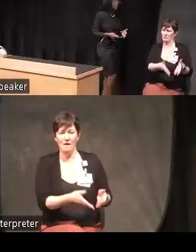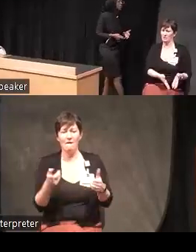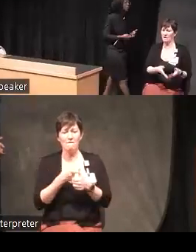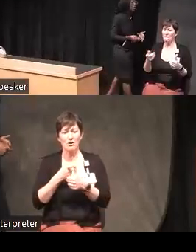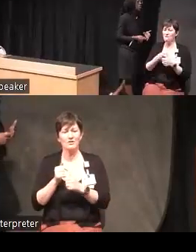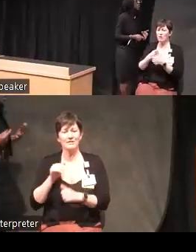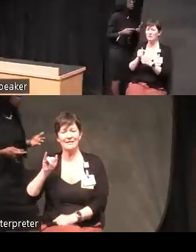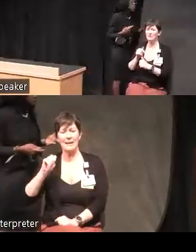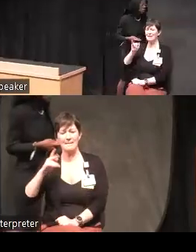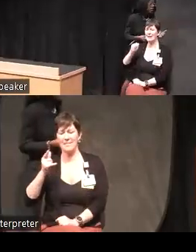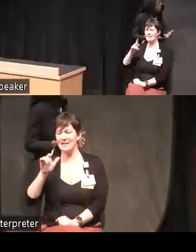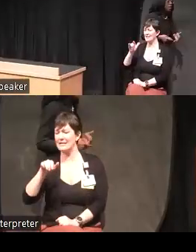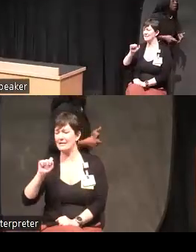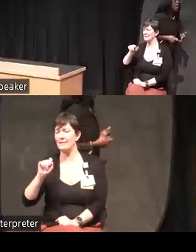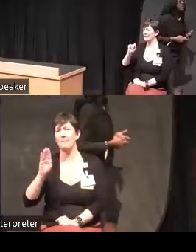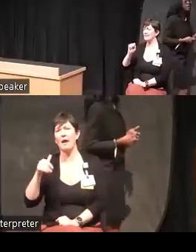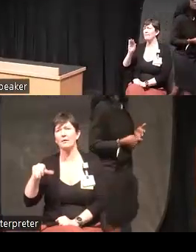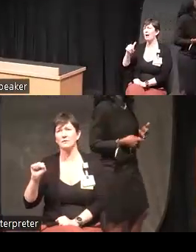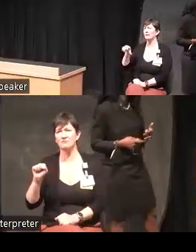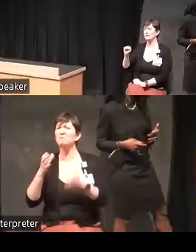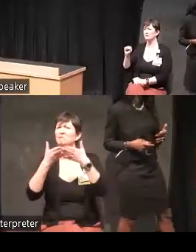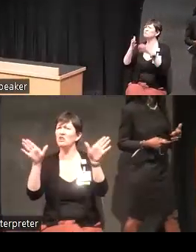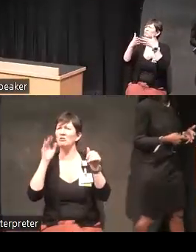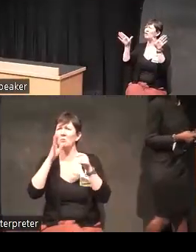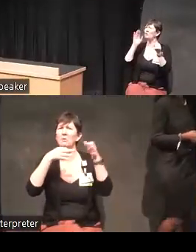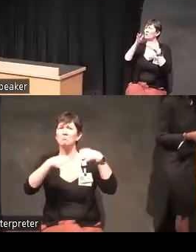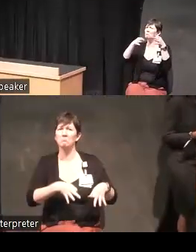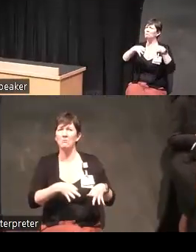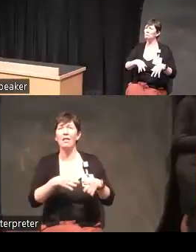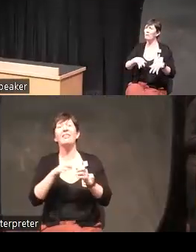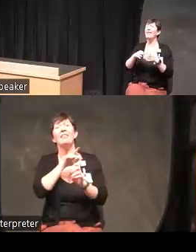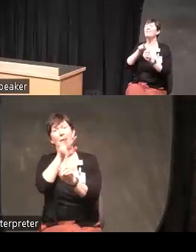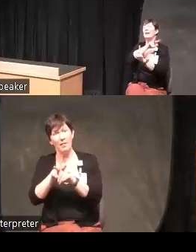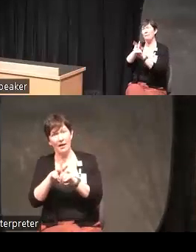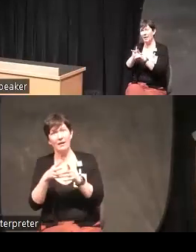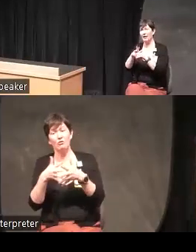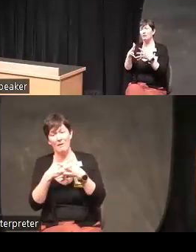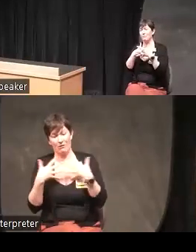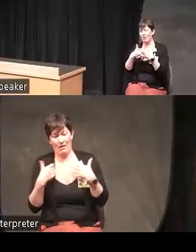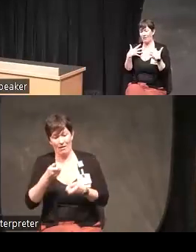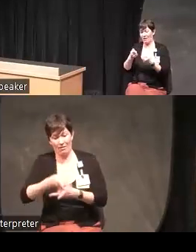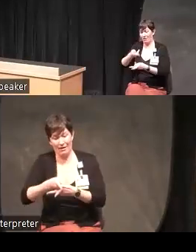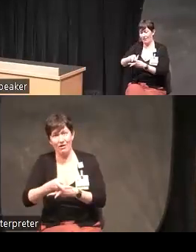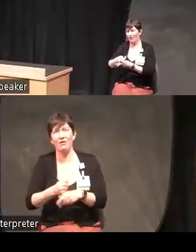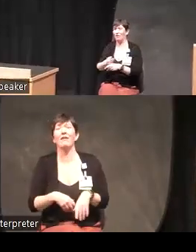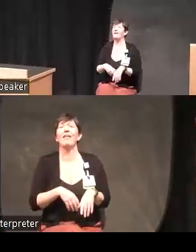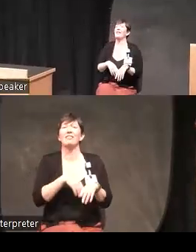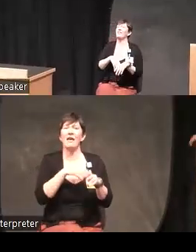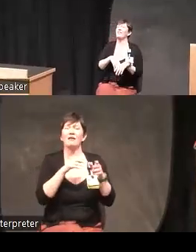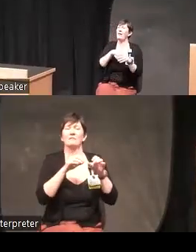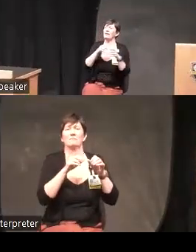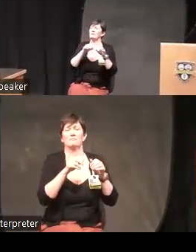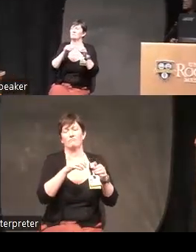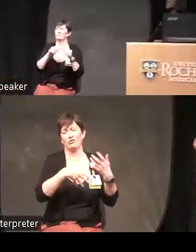bias. I'm going to start with it generally. I'm going to then talk about it in American healthcare. Then I'm going to talk about it with respect to the social determinants of health. And I'm